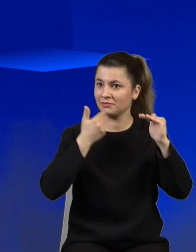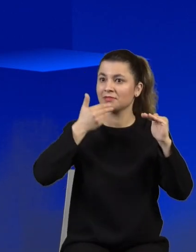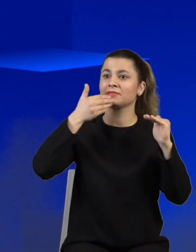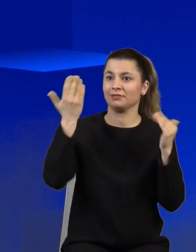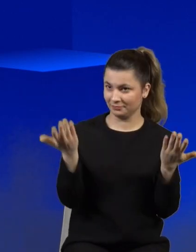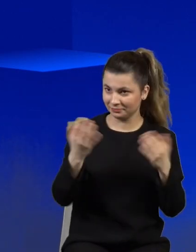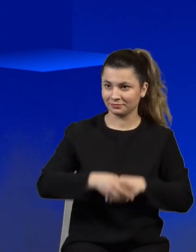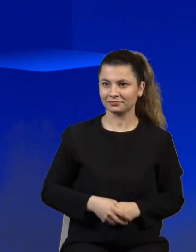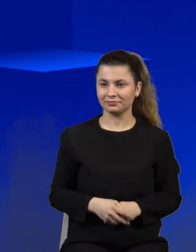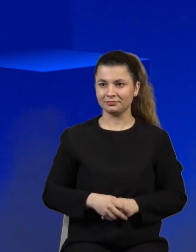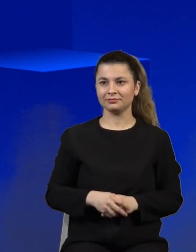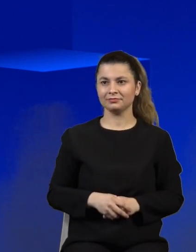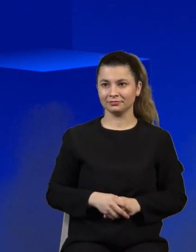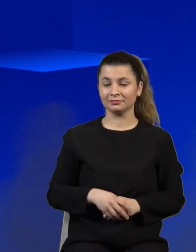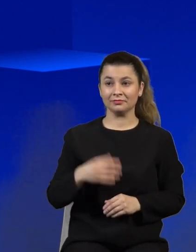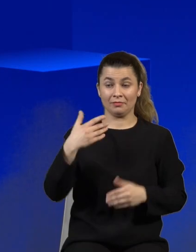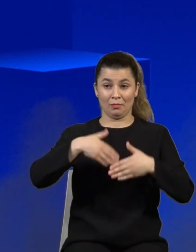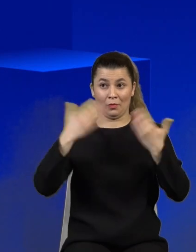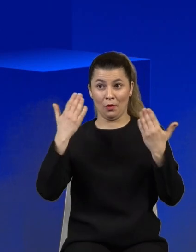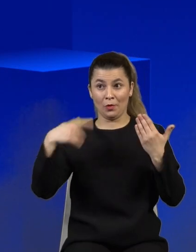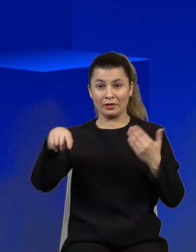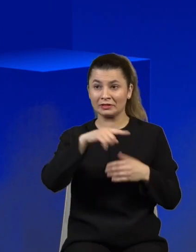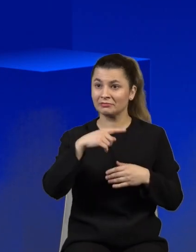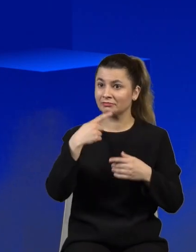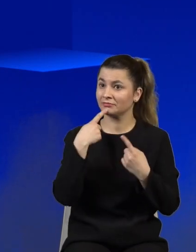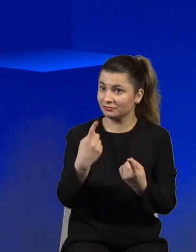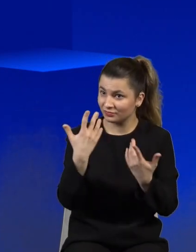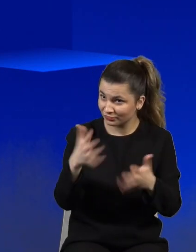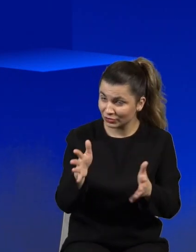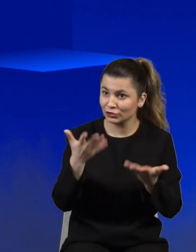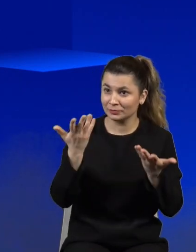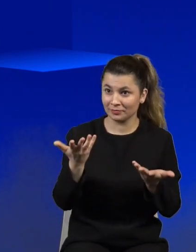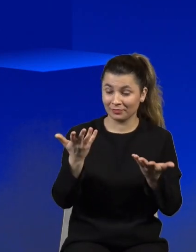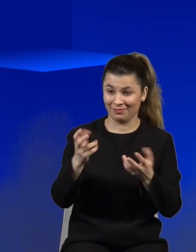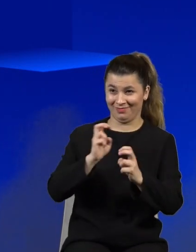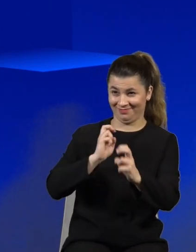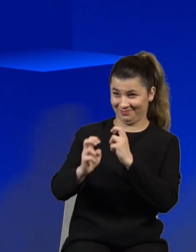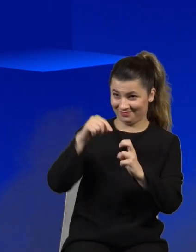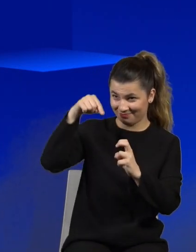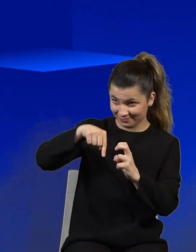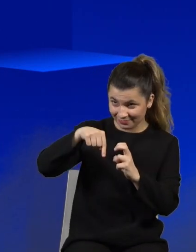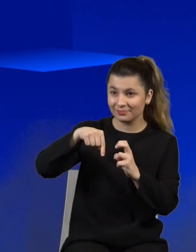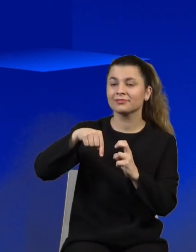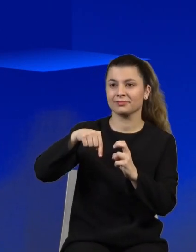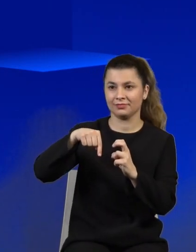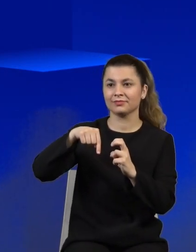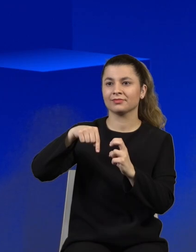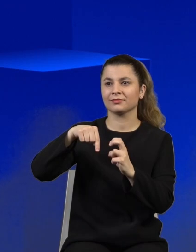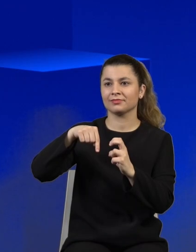the transport sector has benefited the most from the funds, from the EU funds,